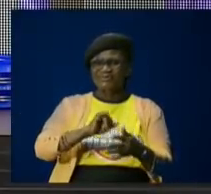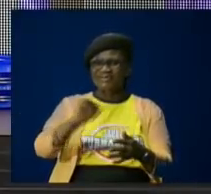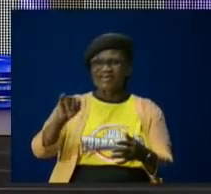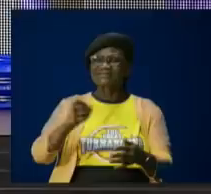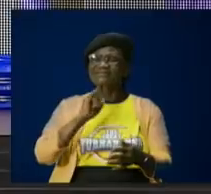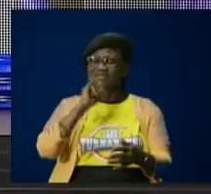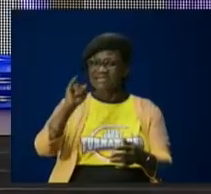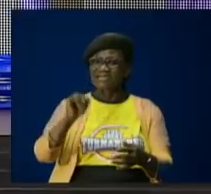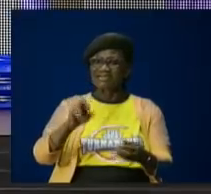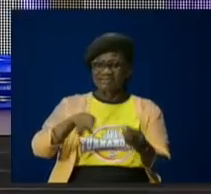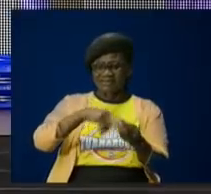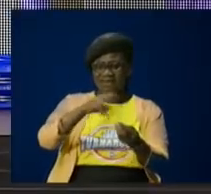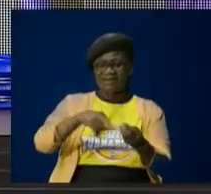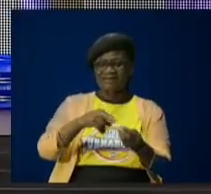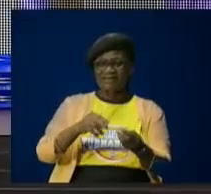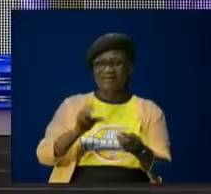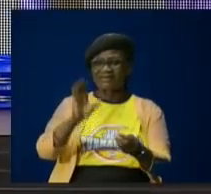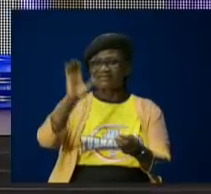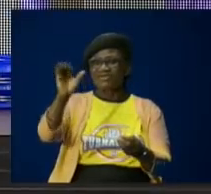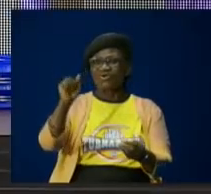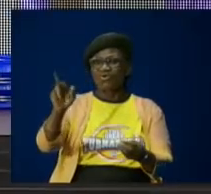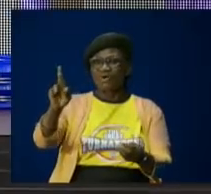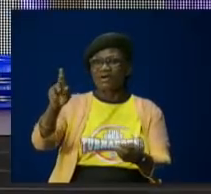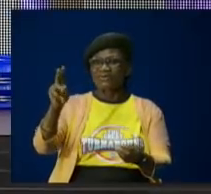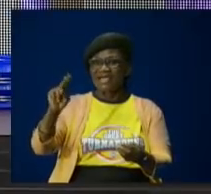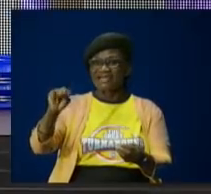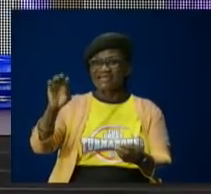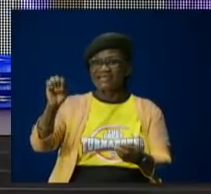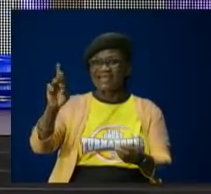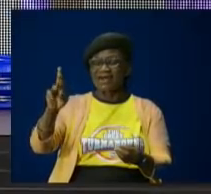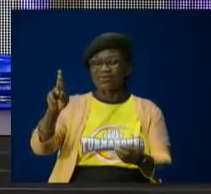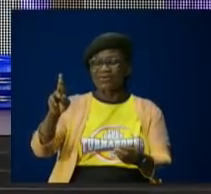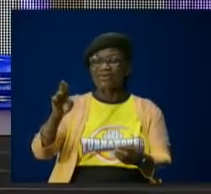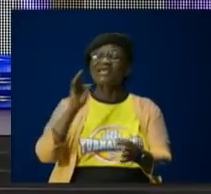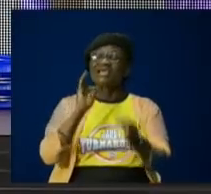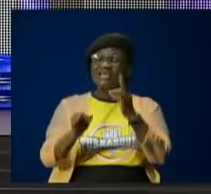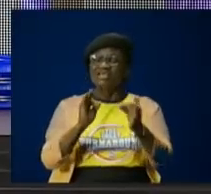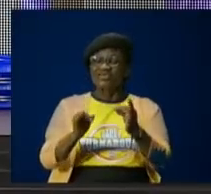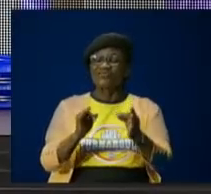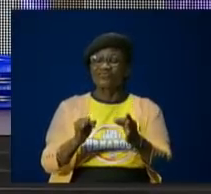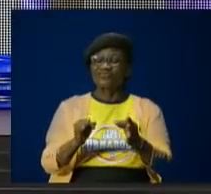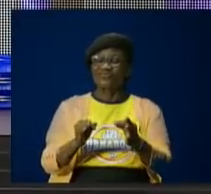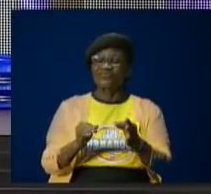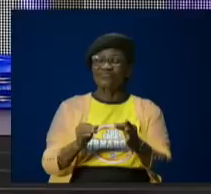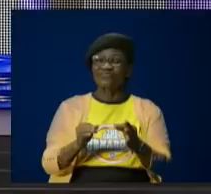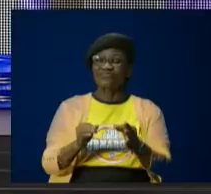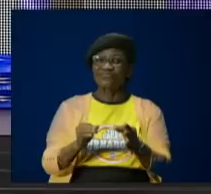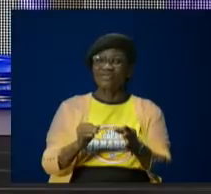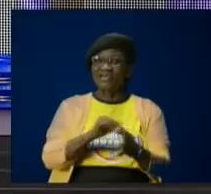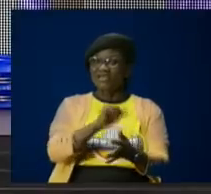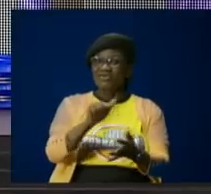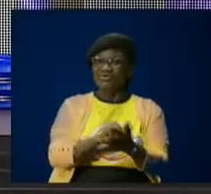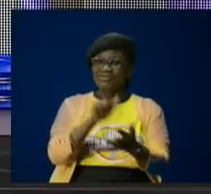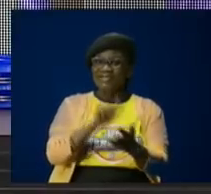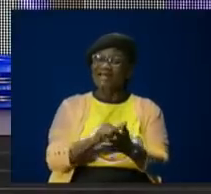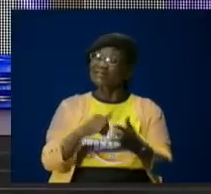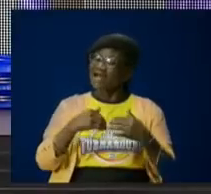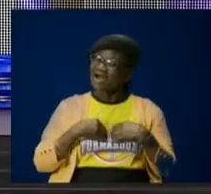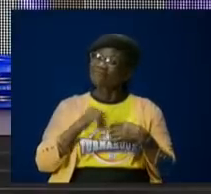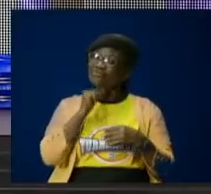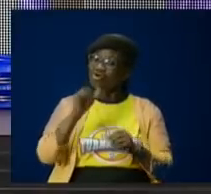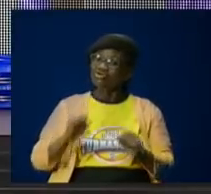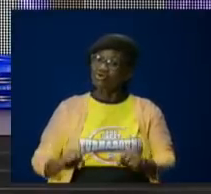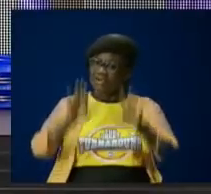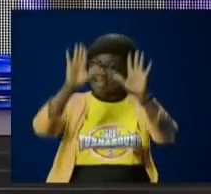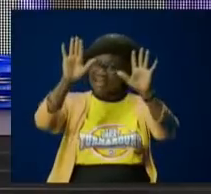those of you who have not surrendered your life to Jesus Christ, Hey, you better come to him now before your